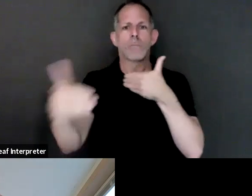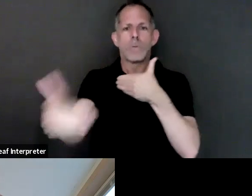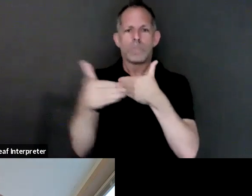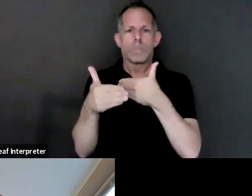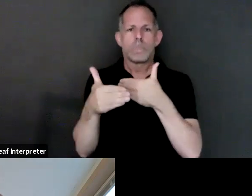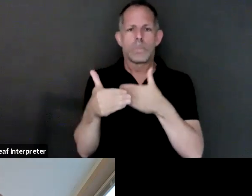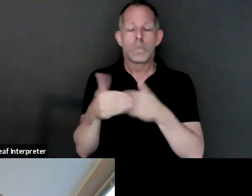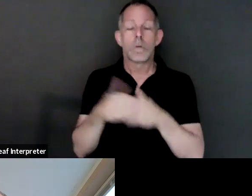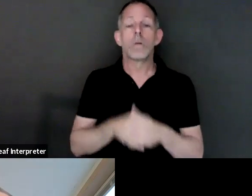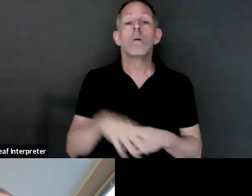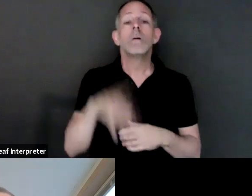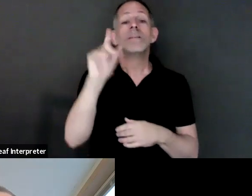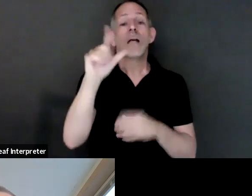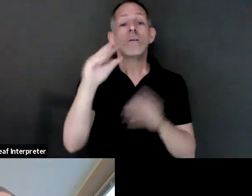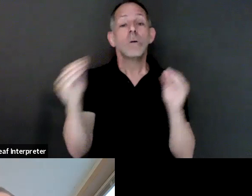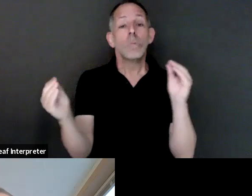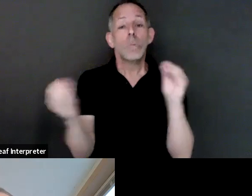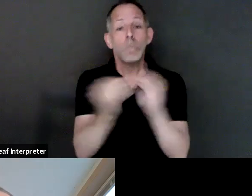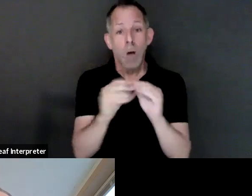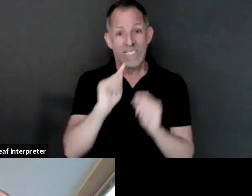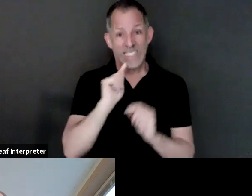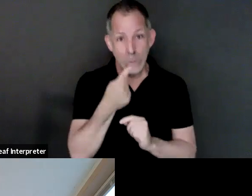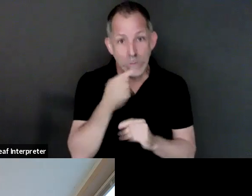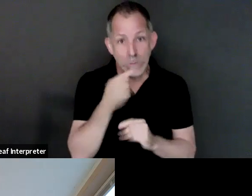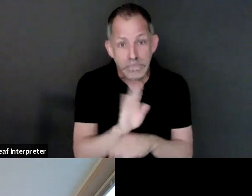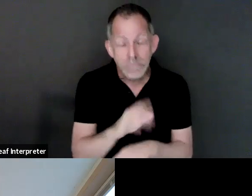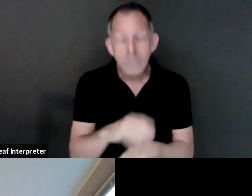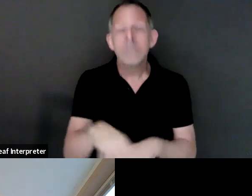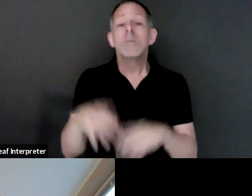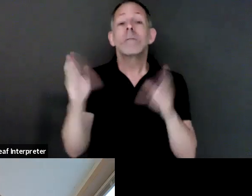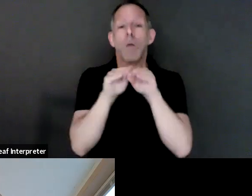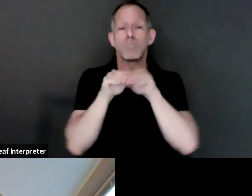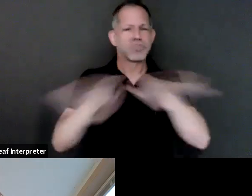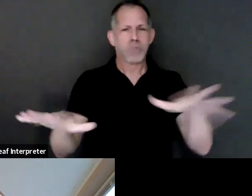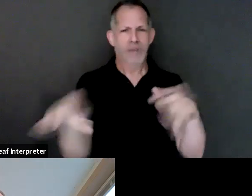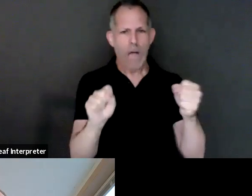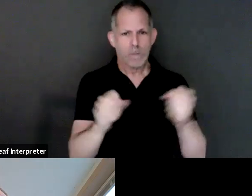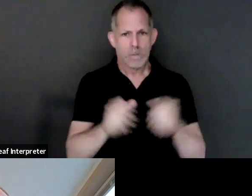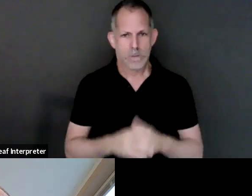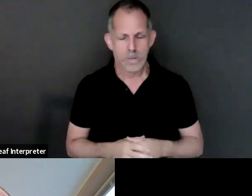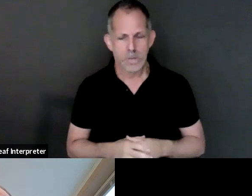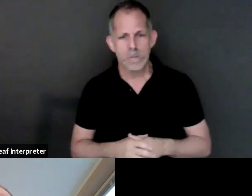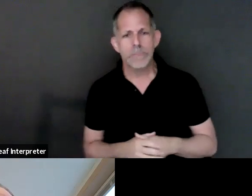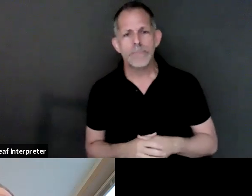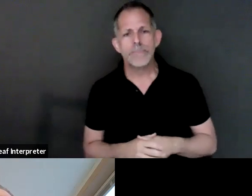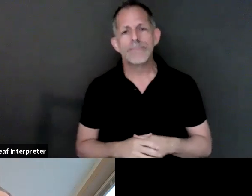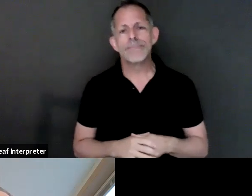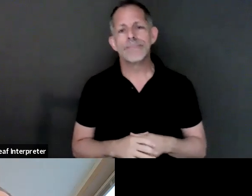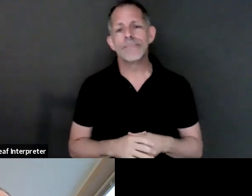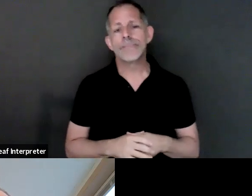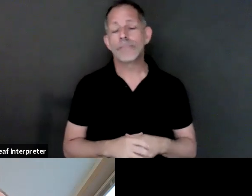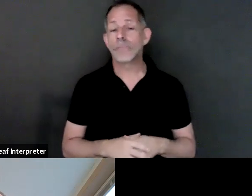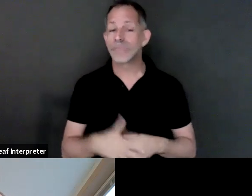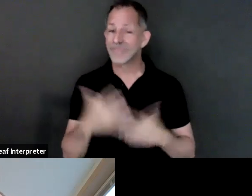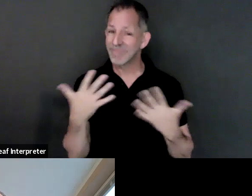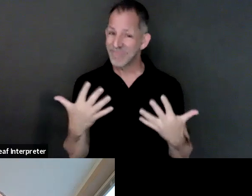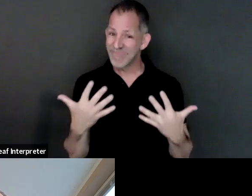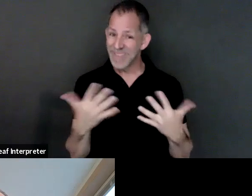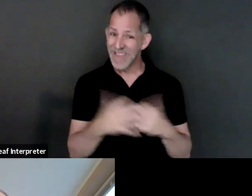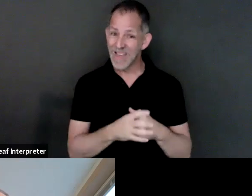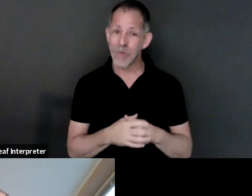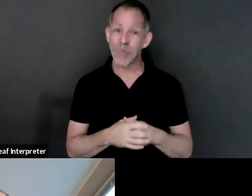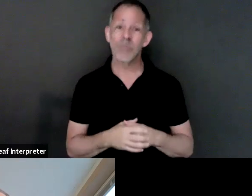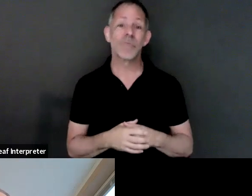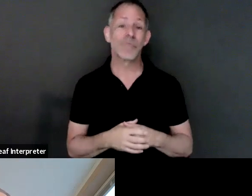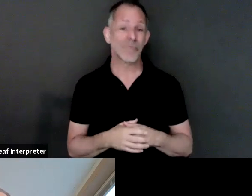Delta spreads faster and to more people, and that also makes super spreader events more common too. We're seeing this play out